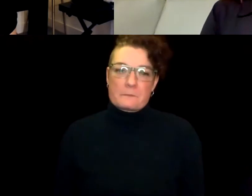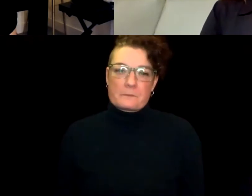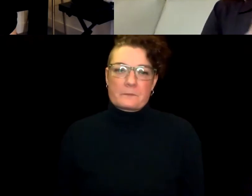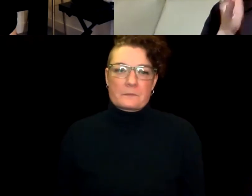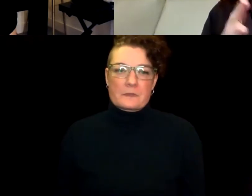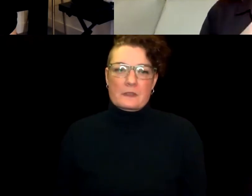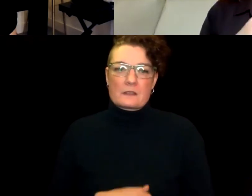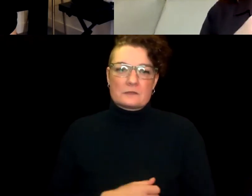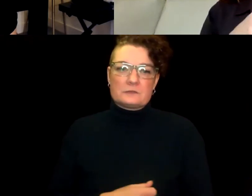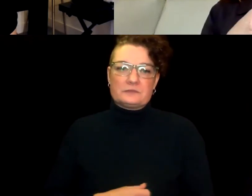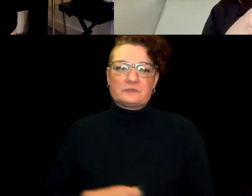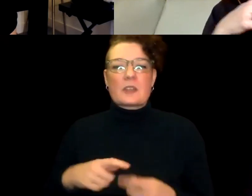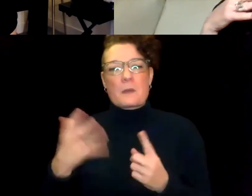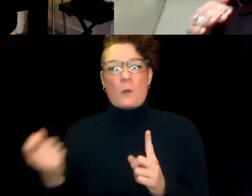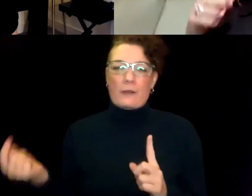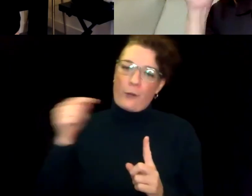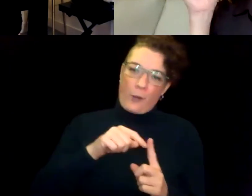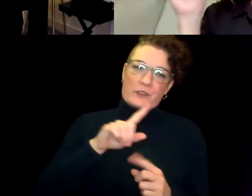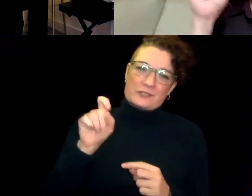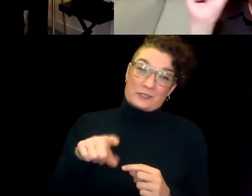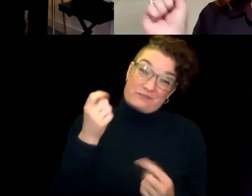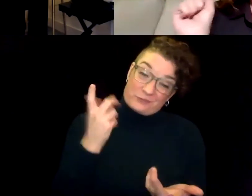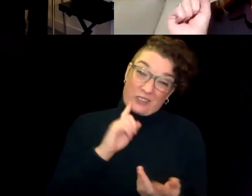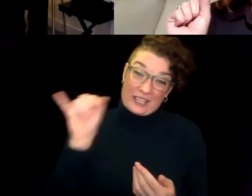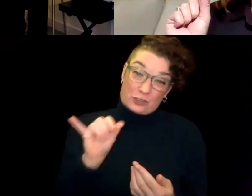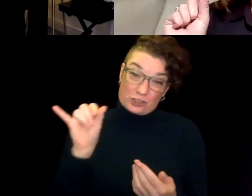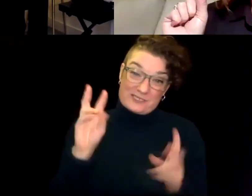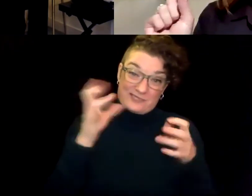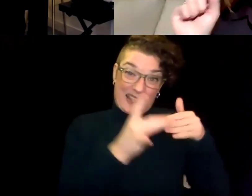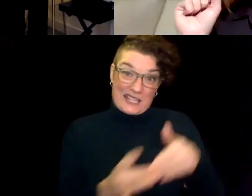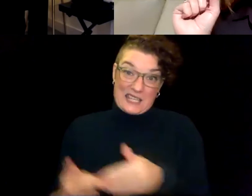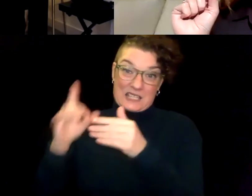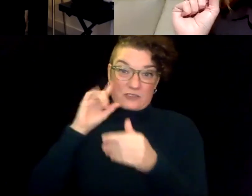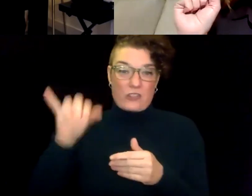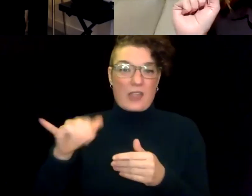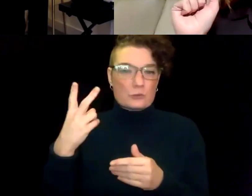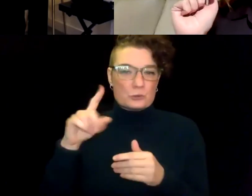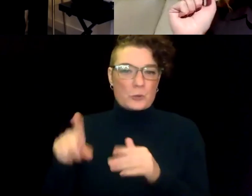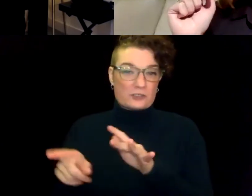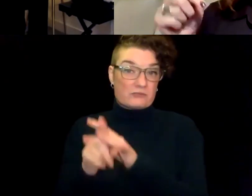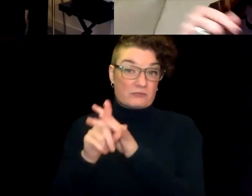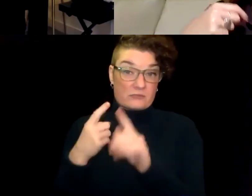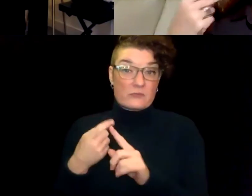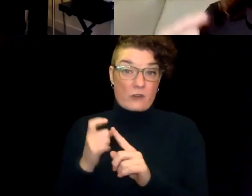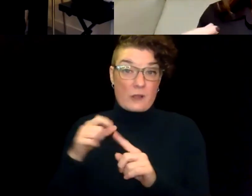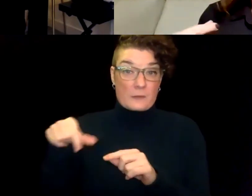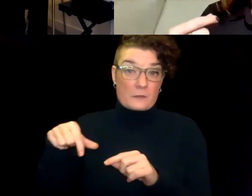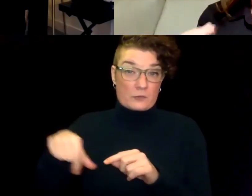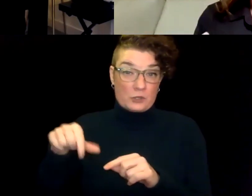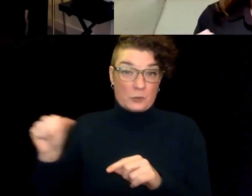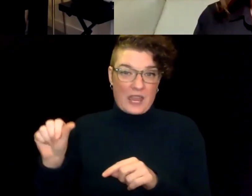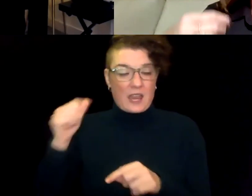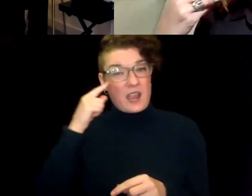of, and insurance is kind of an entree, because 2 questions that have come in that I think are somewhat